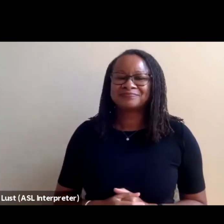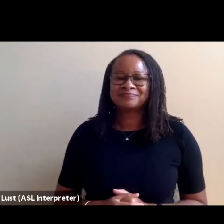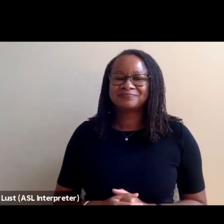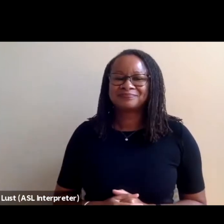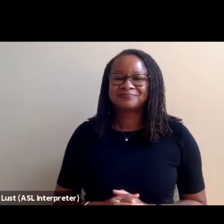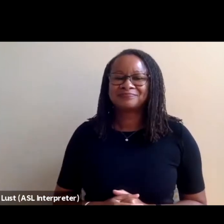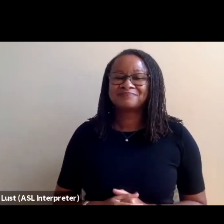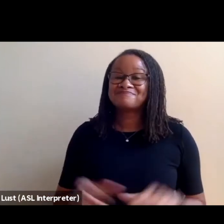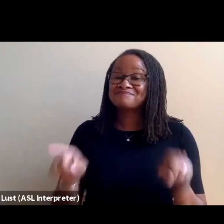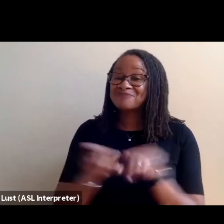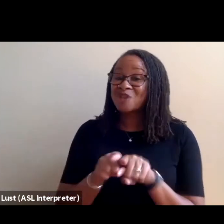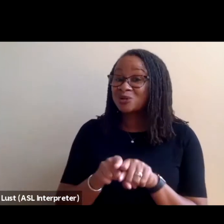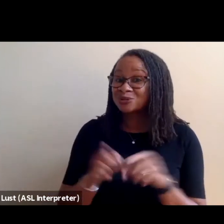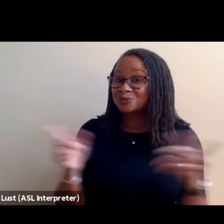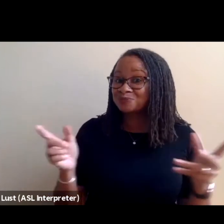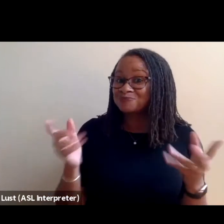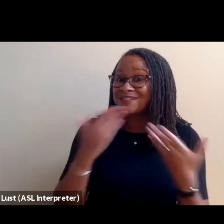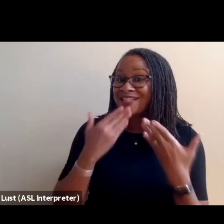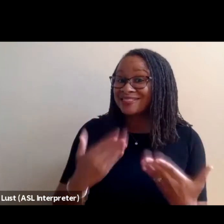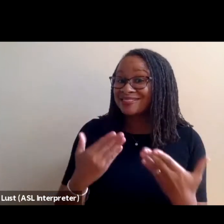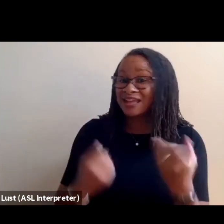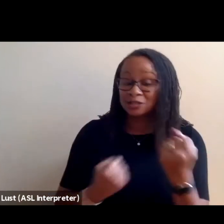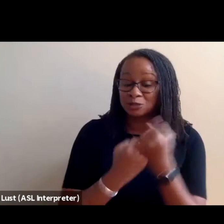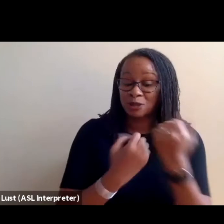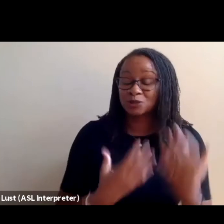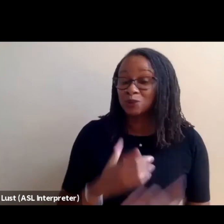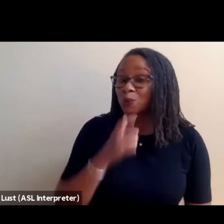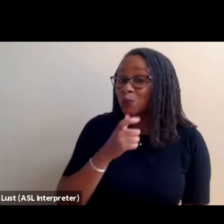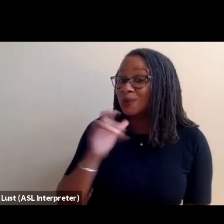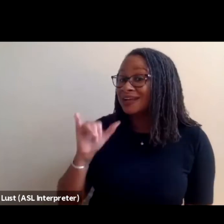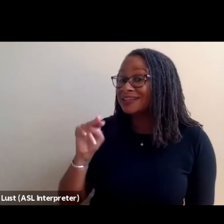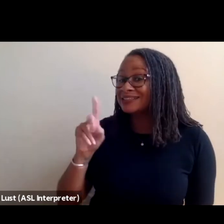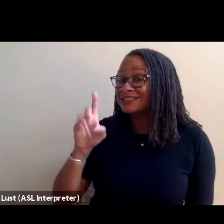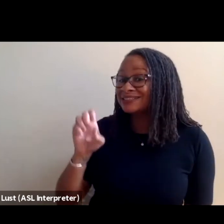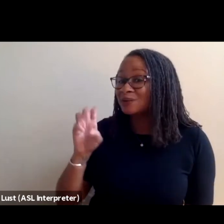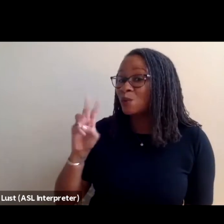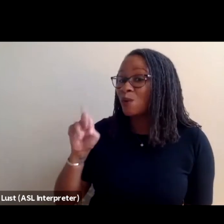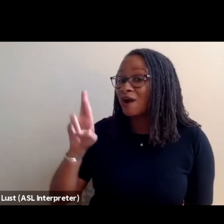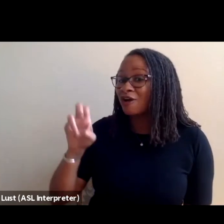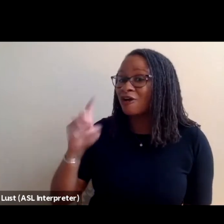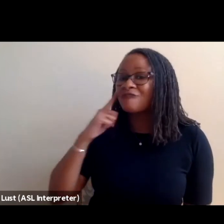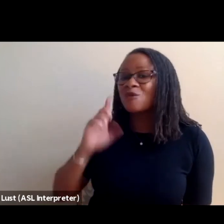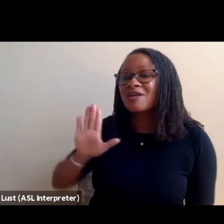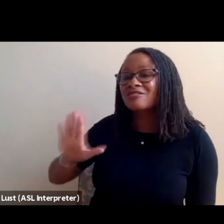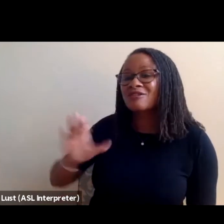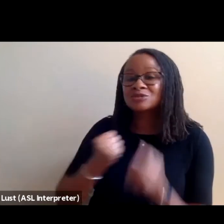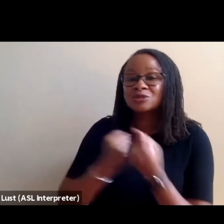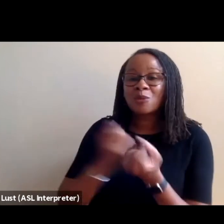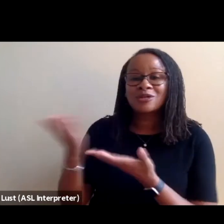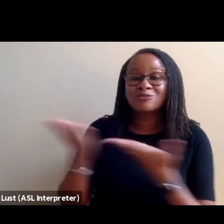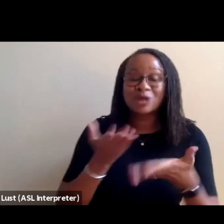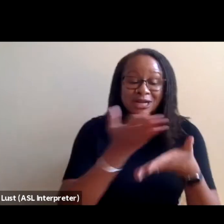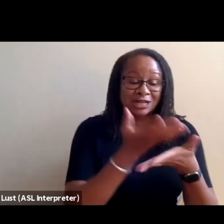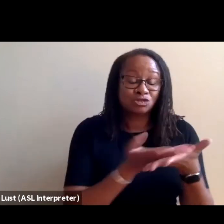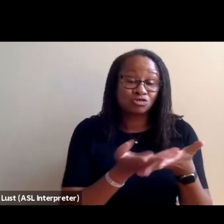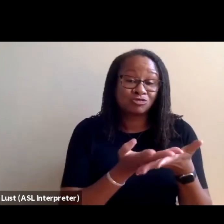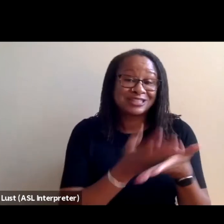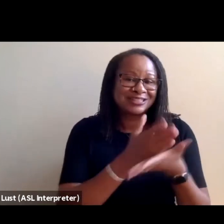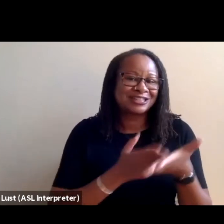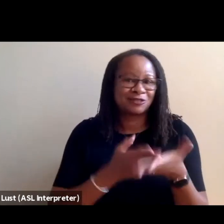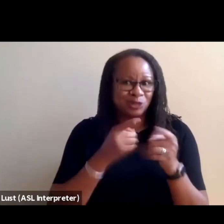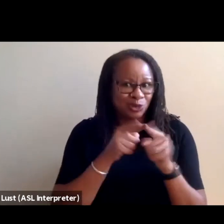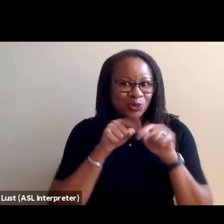I would also like to thank our sponsor, IndieWire, for their support in bringing the screening series to you all